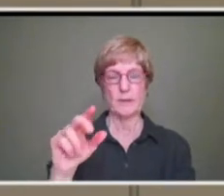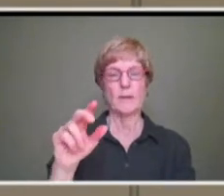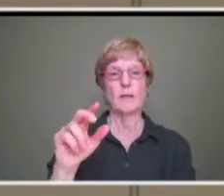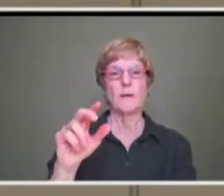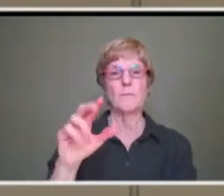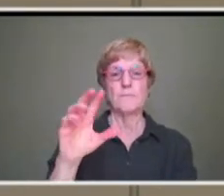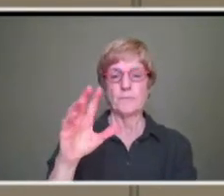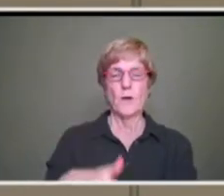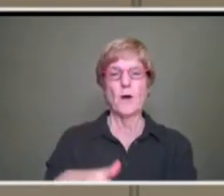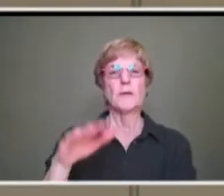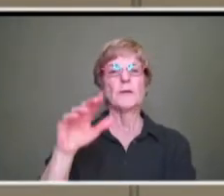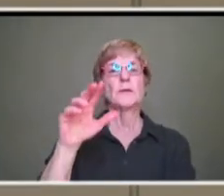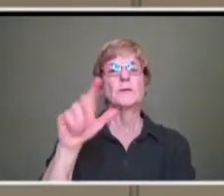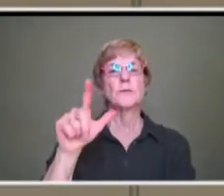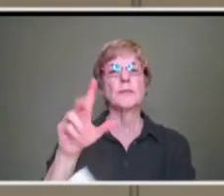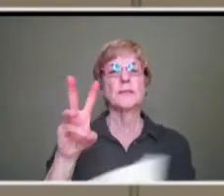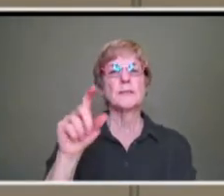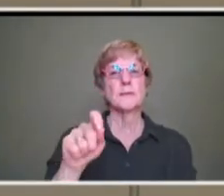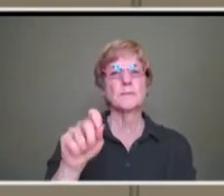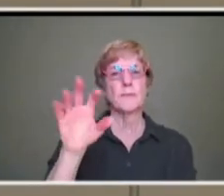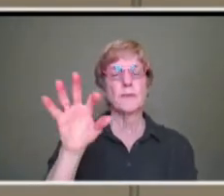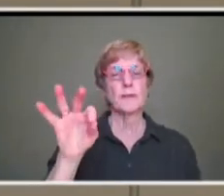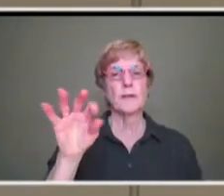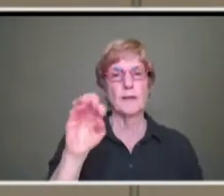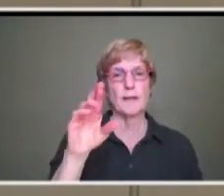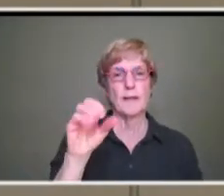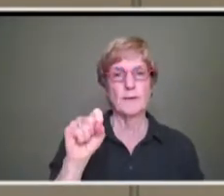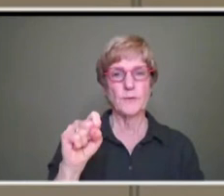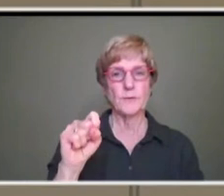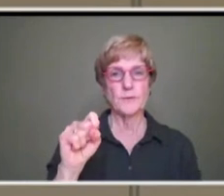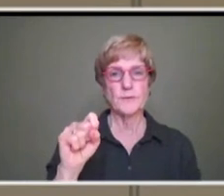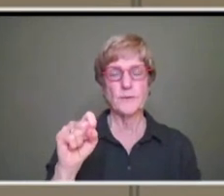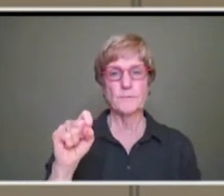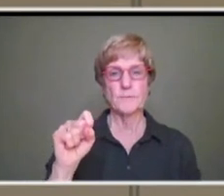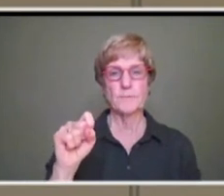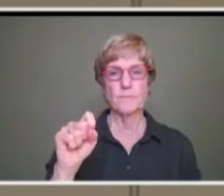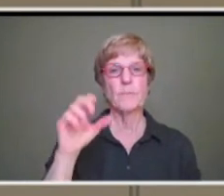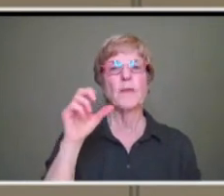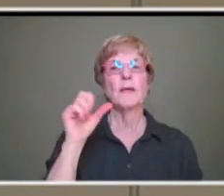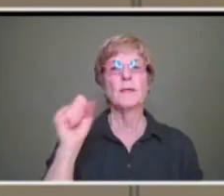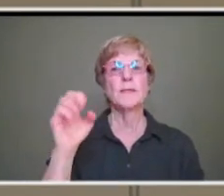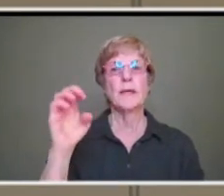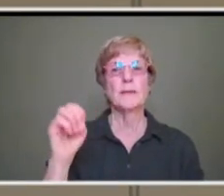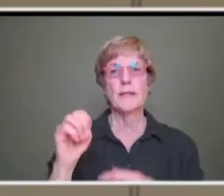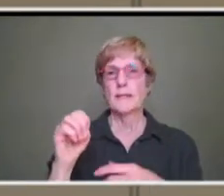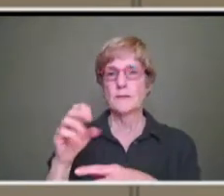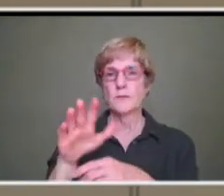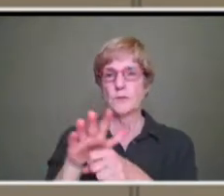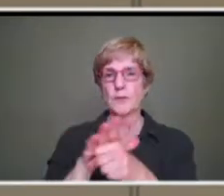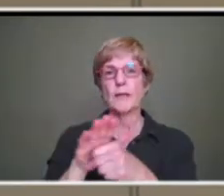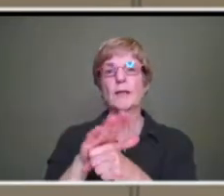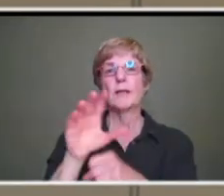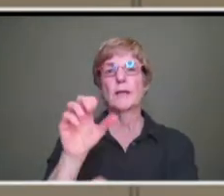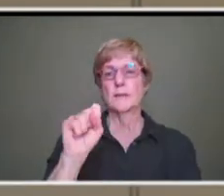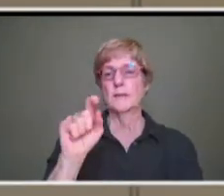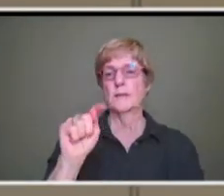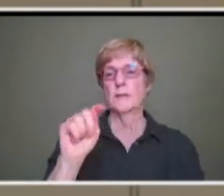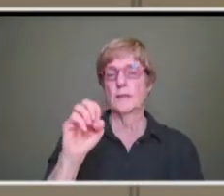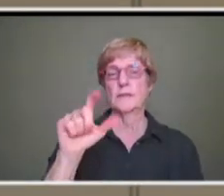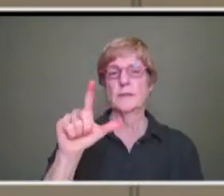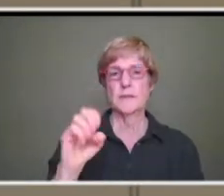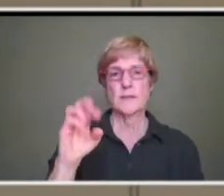on approximately 26.9 Acres located in the Southeastern quadrant of the Steel Creek Road into